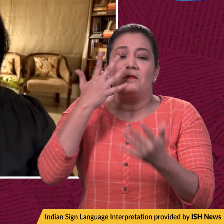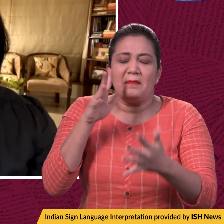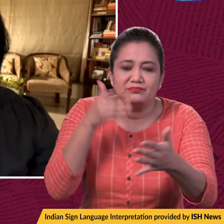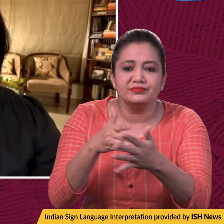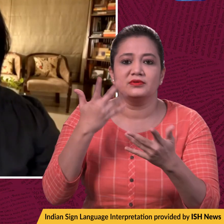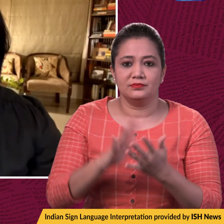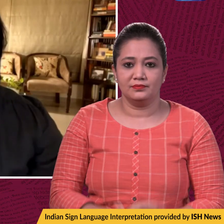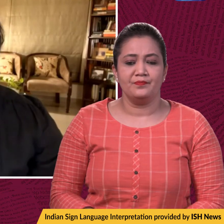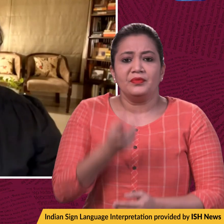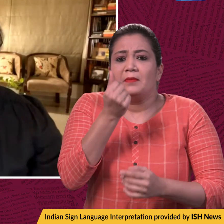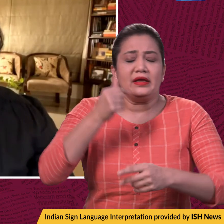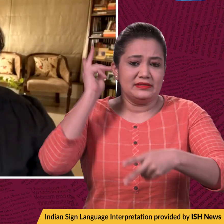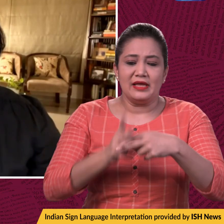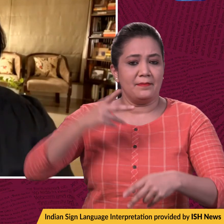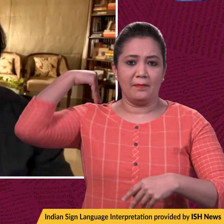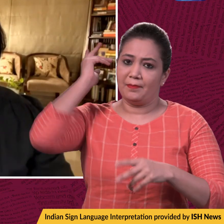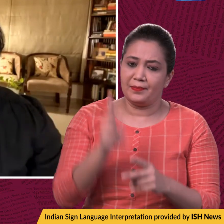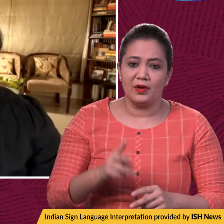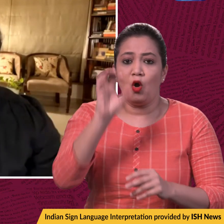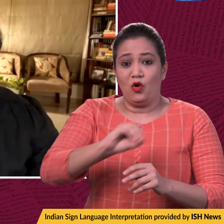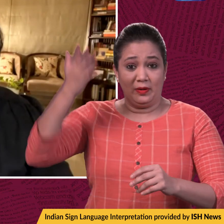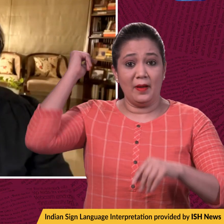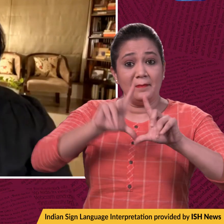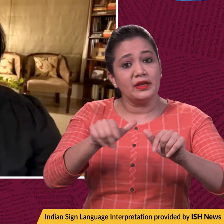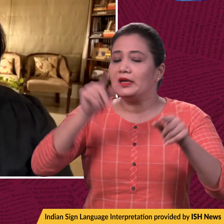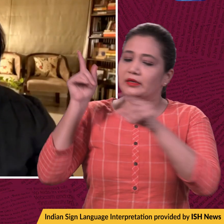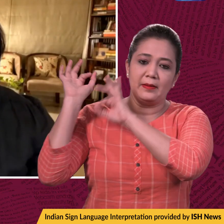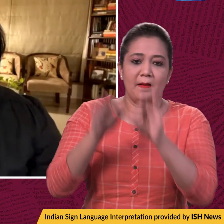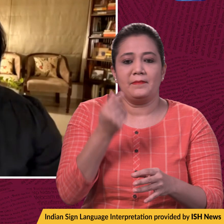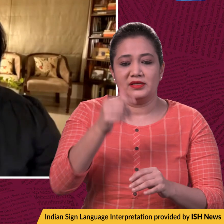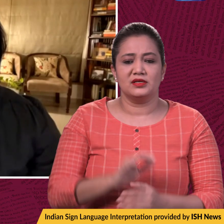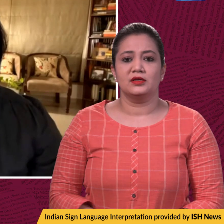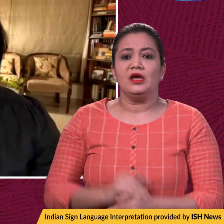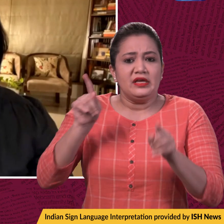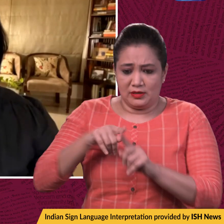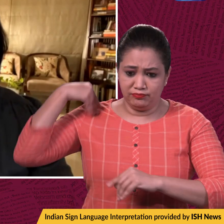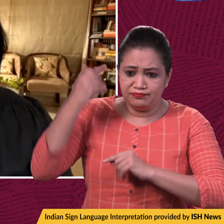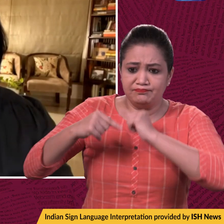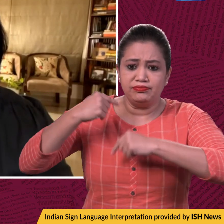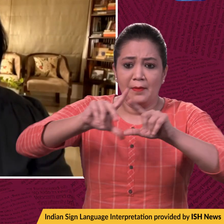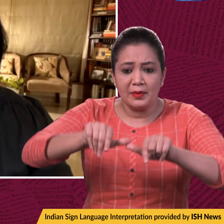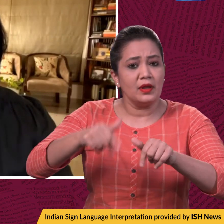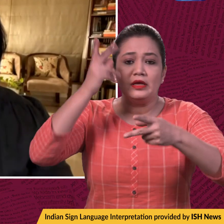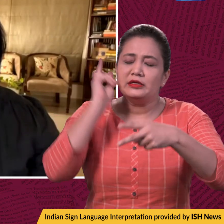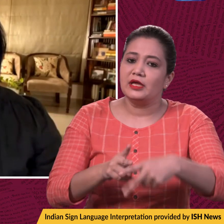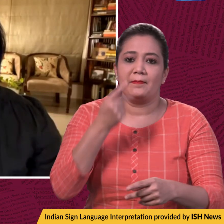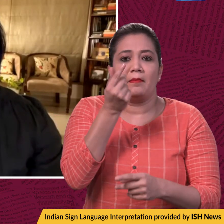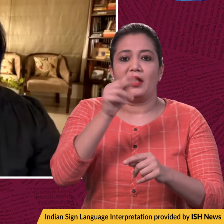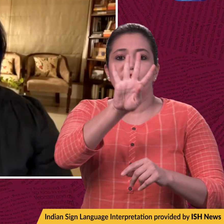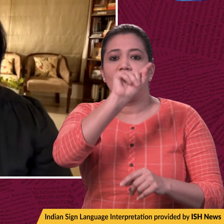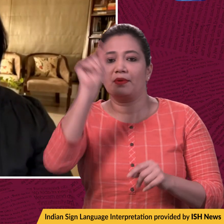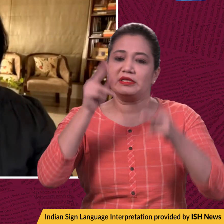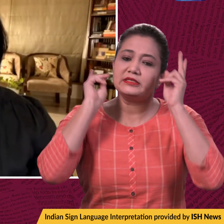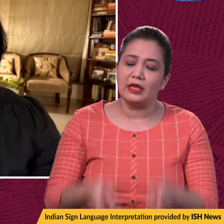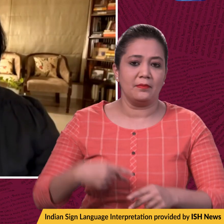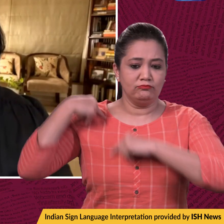left unchanged during the last monetary policy meeting in October. This is the 9th straight time that the rates have been